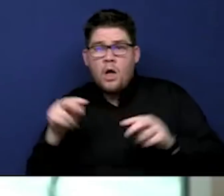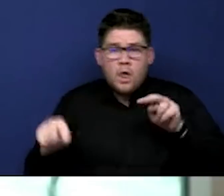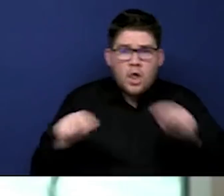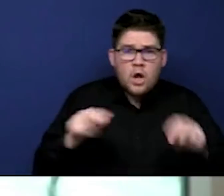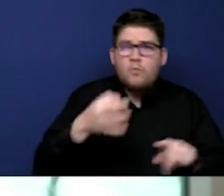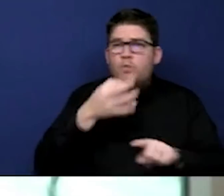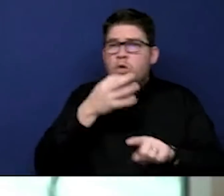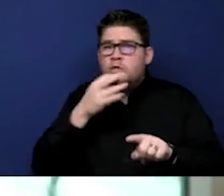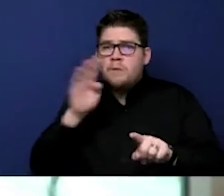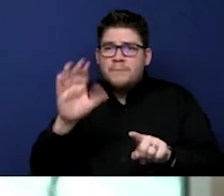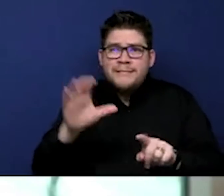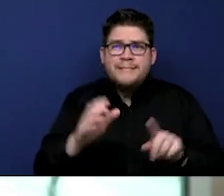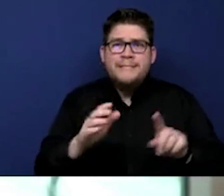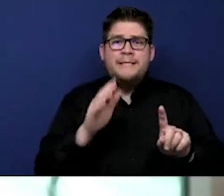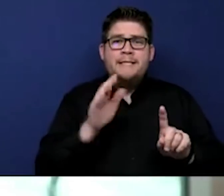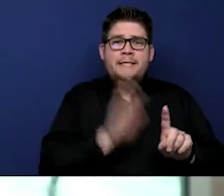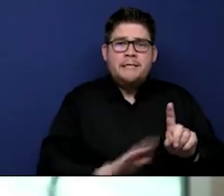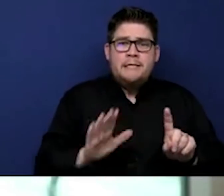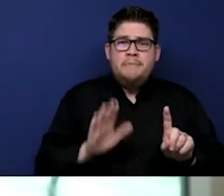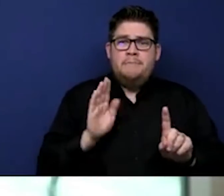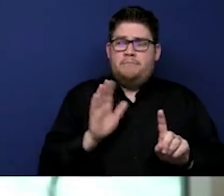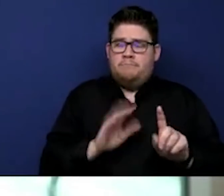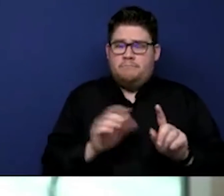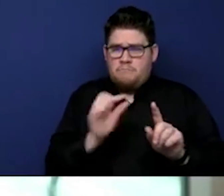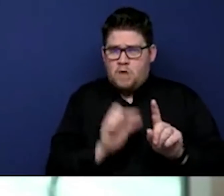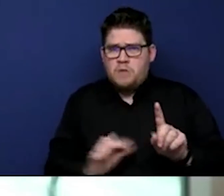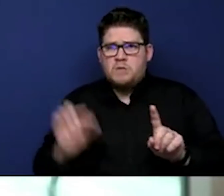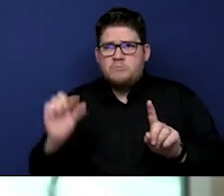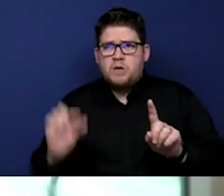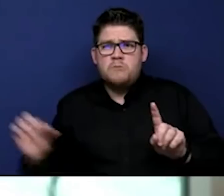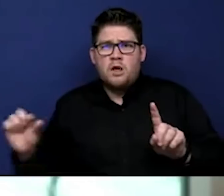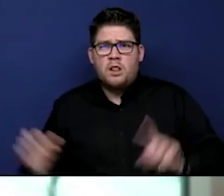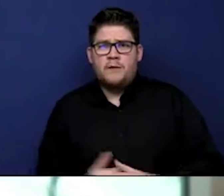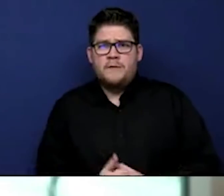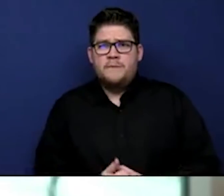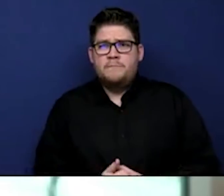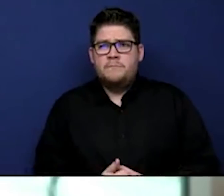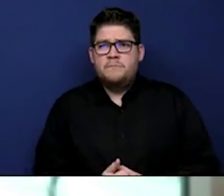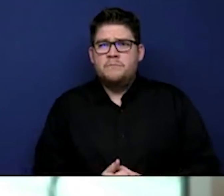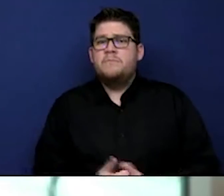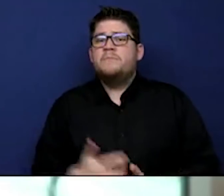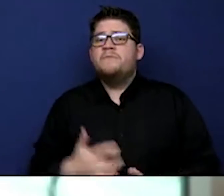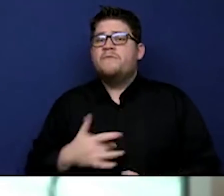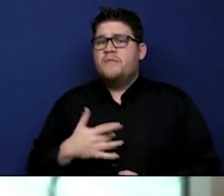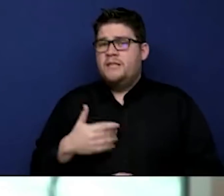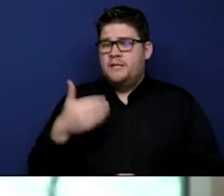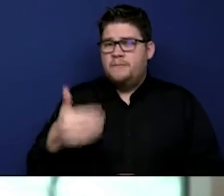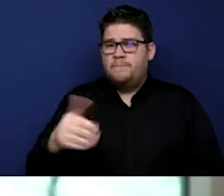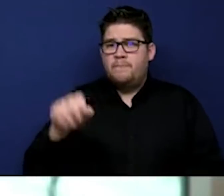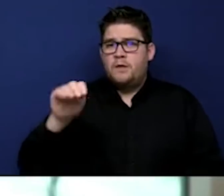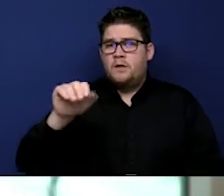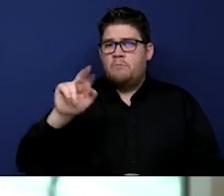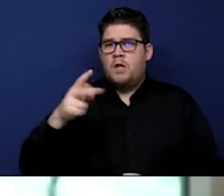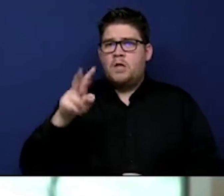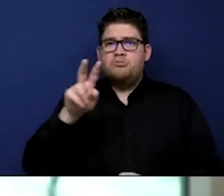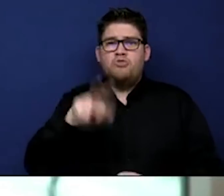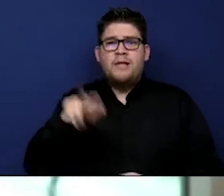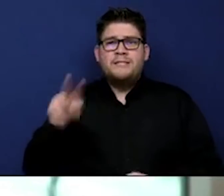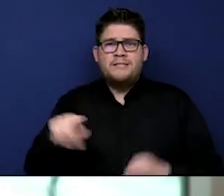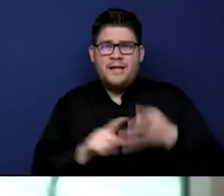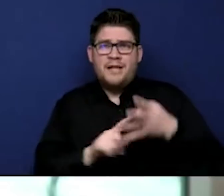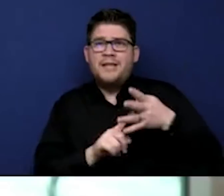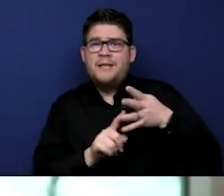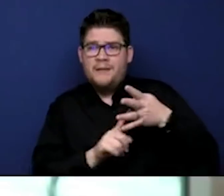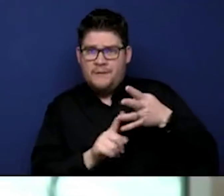Canada. And we think that this peaked about the week of March 22nd. Most of the cases have been identified, and it's through the